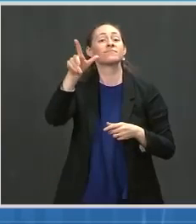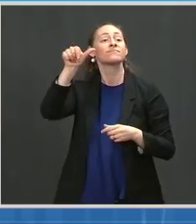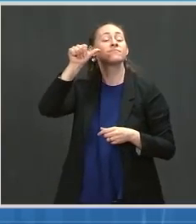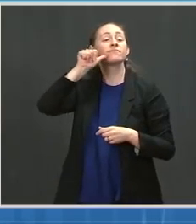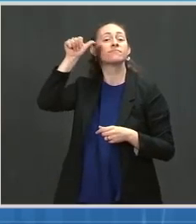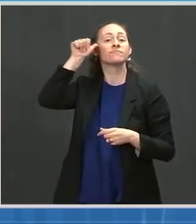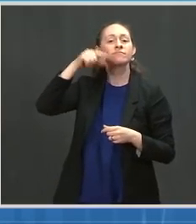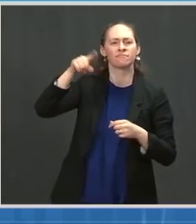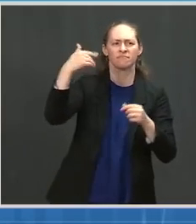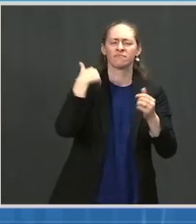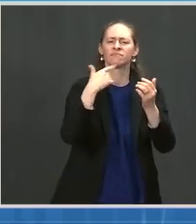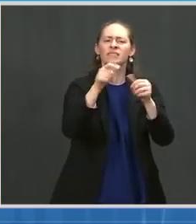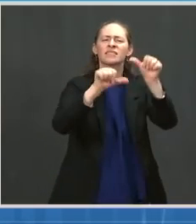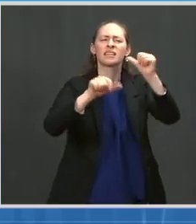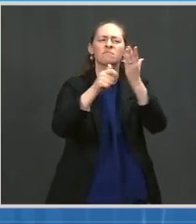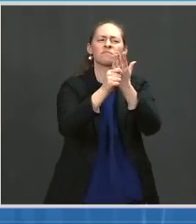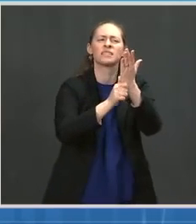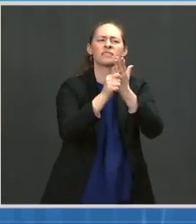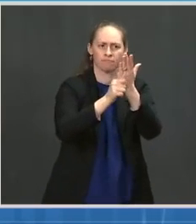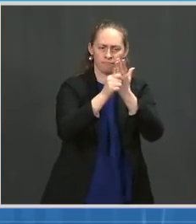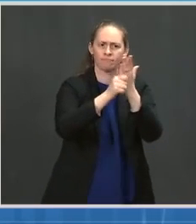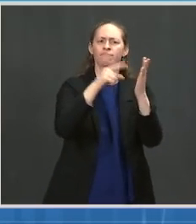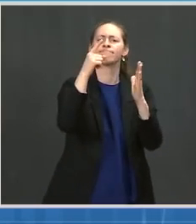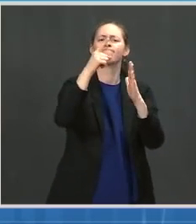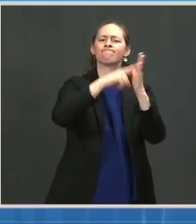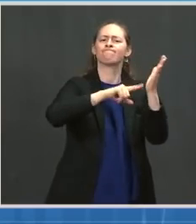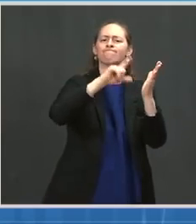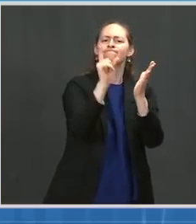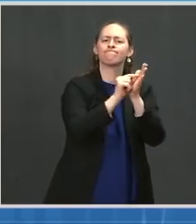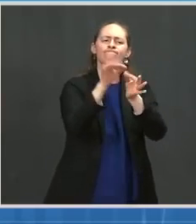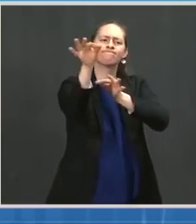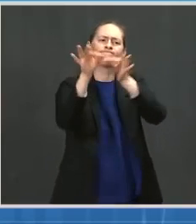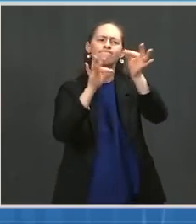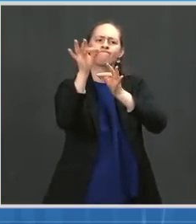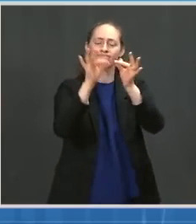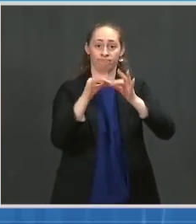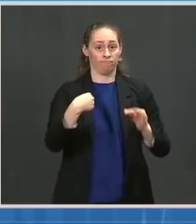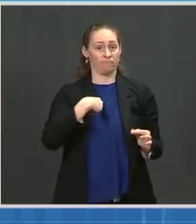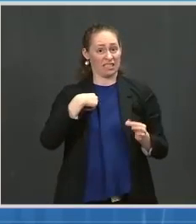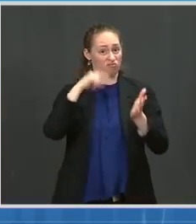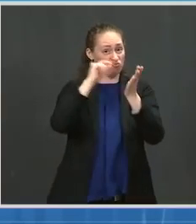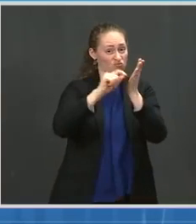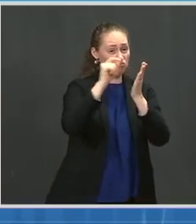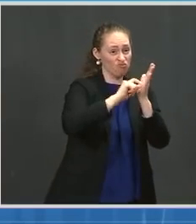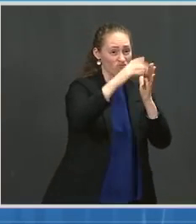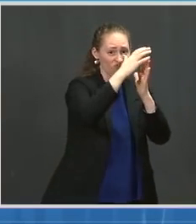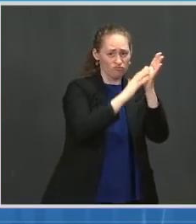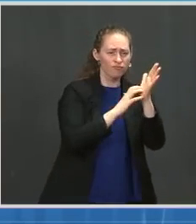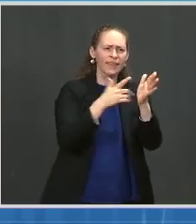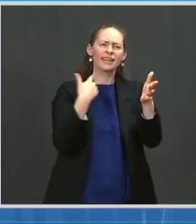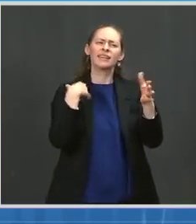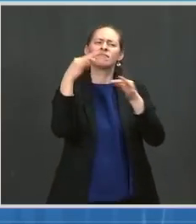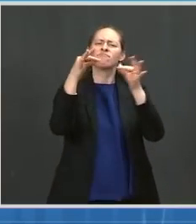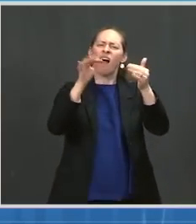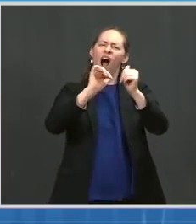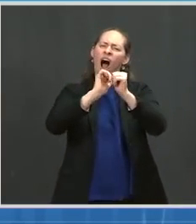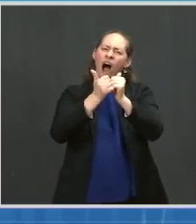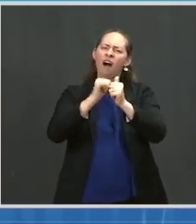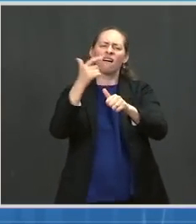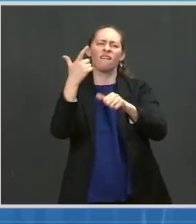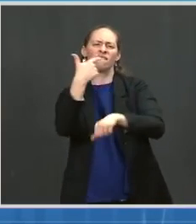published an editorial that I wrote, which tried to give an explanation of the story behind the vaccines. And the bottom